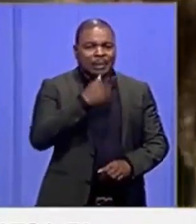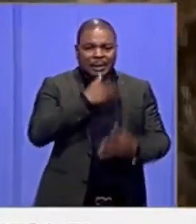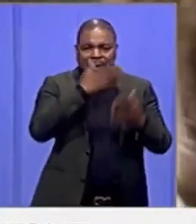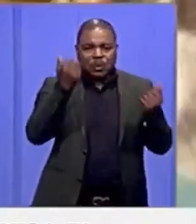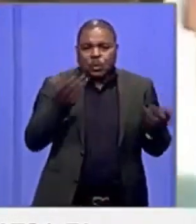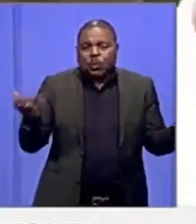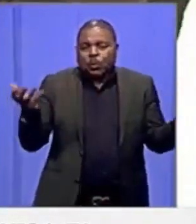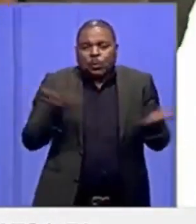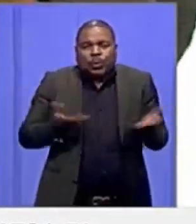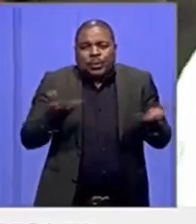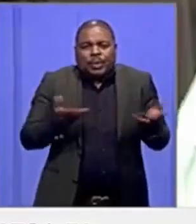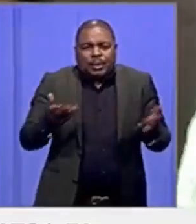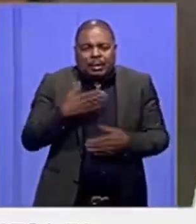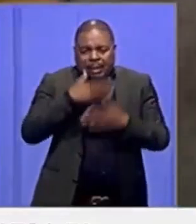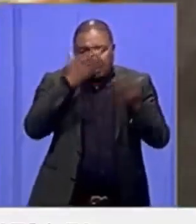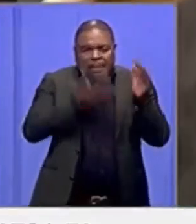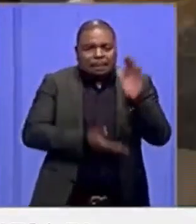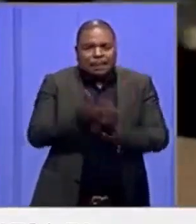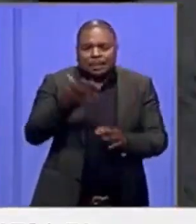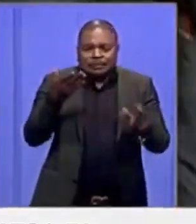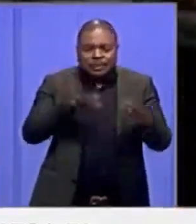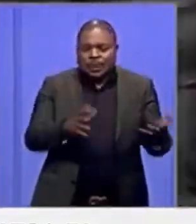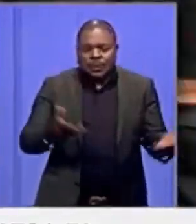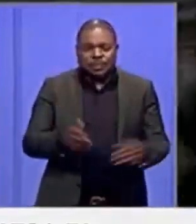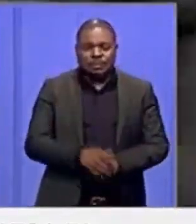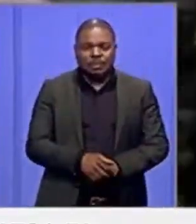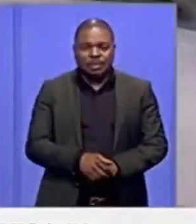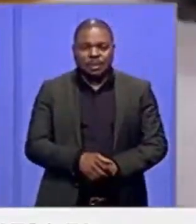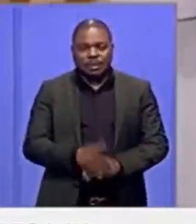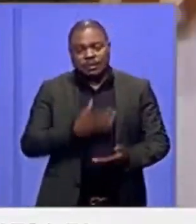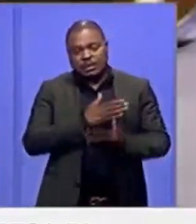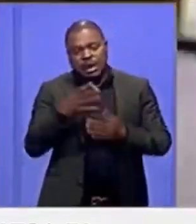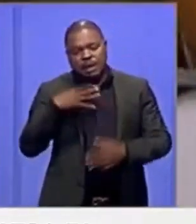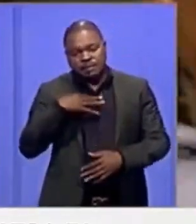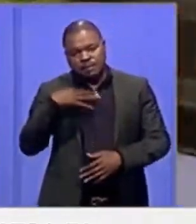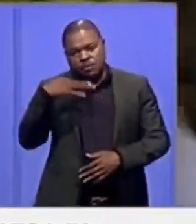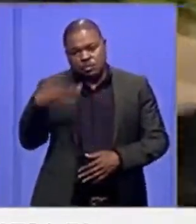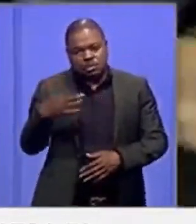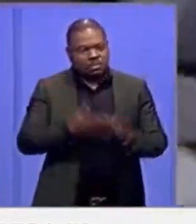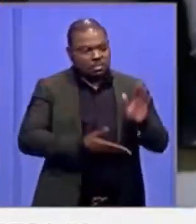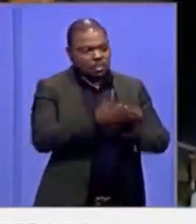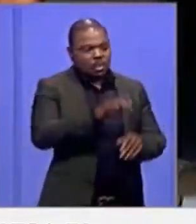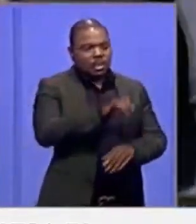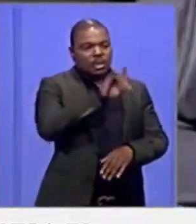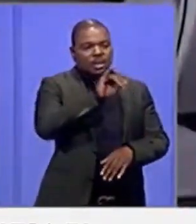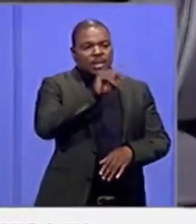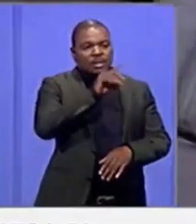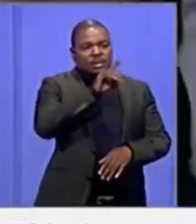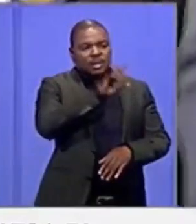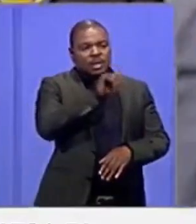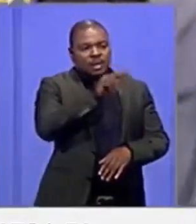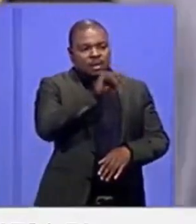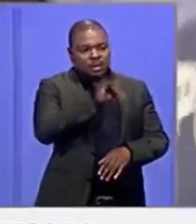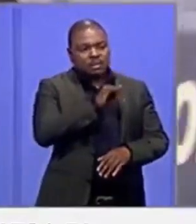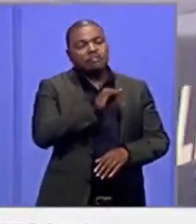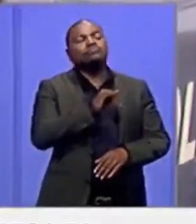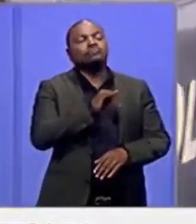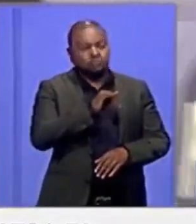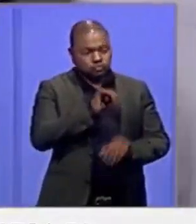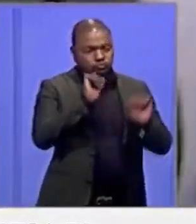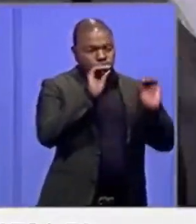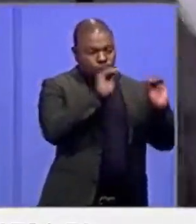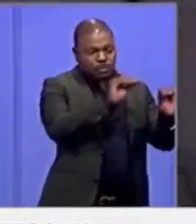till when. I don't know where they're going to die. Le fa bangwe ba ithaopile go tseelwa kwa Lindelane Repatriation Center, bangwe ba tlhopile